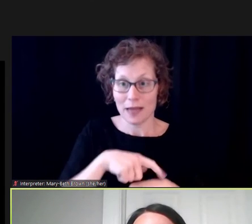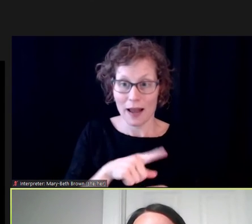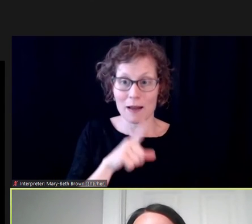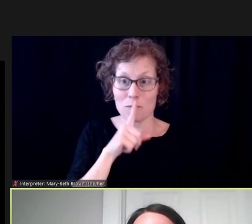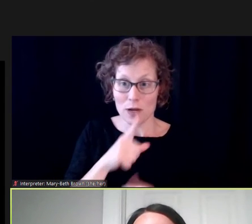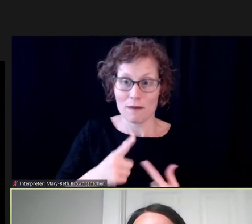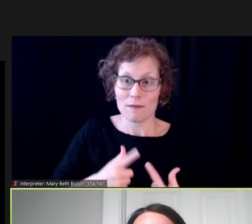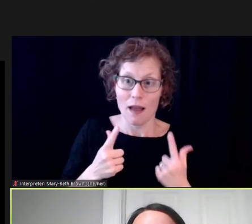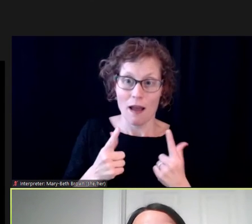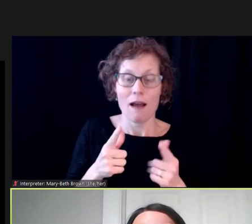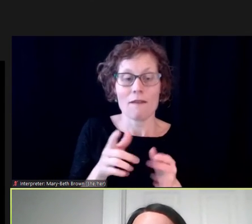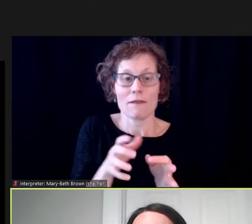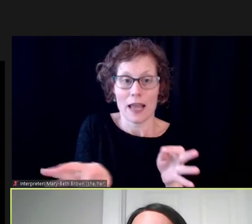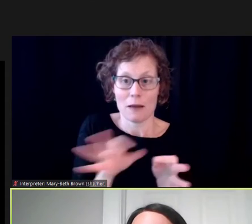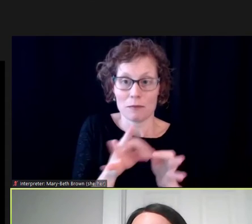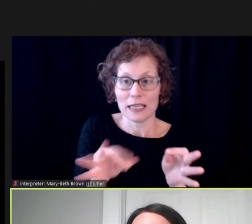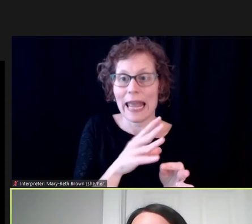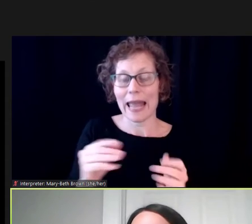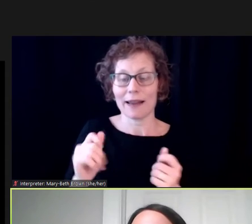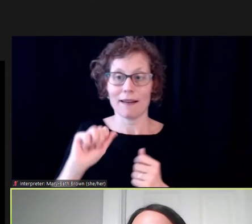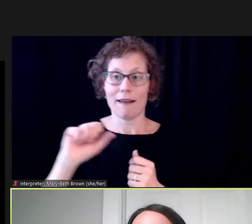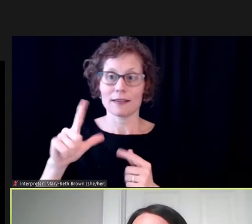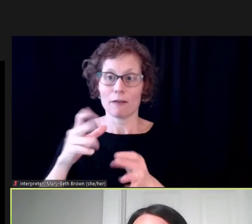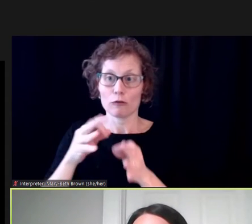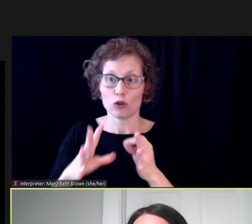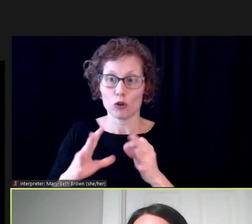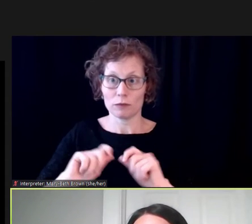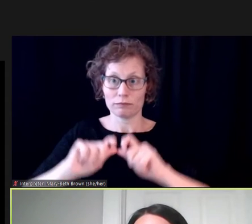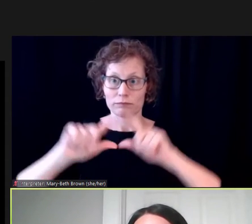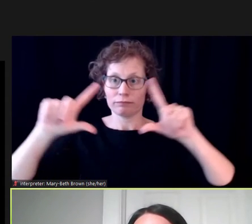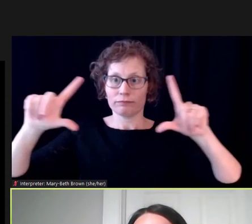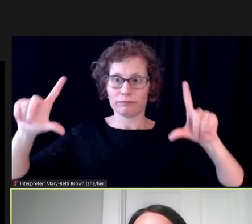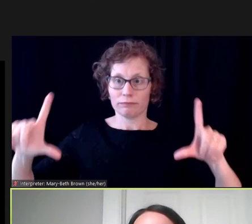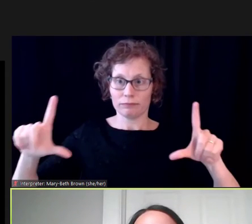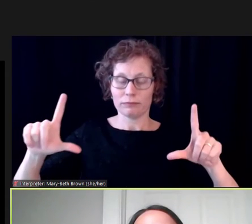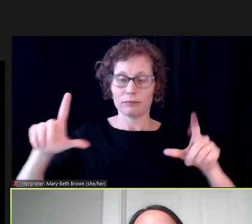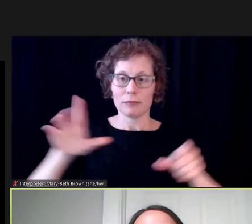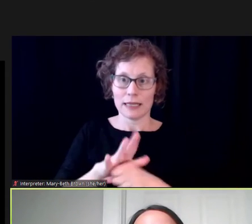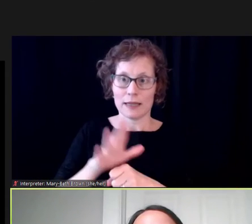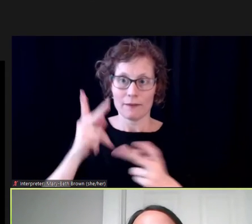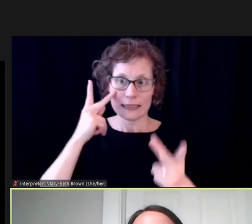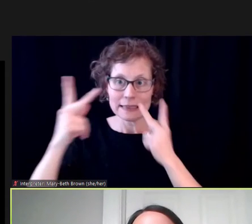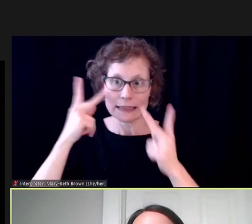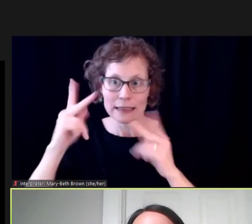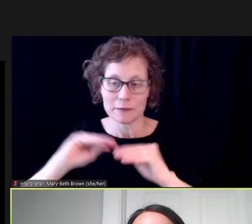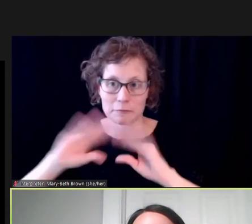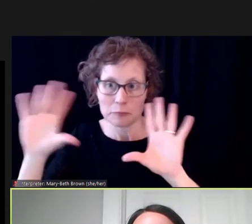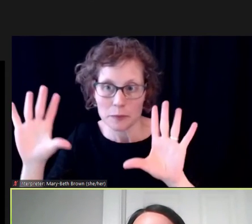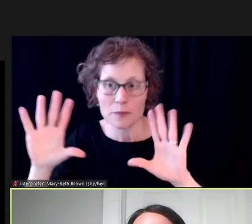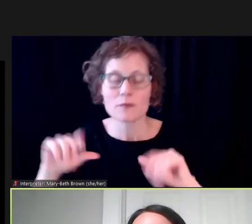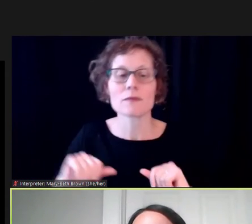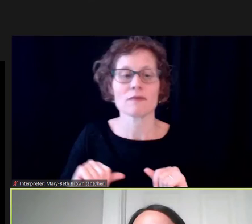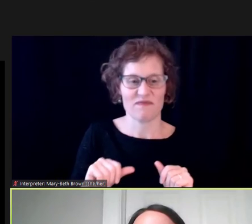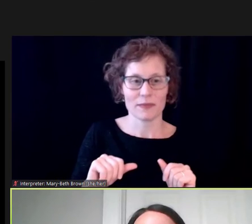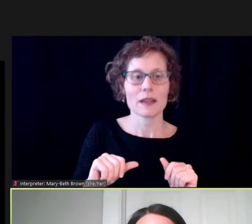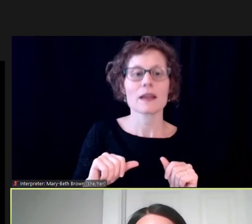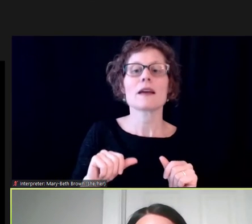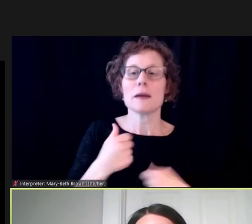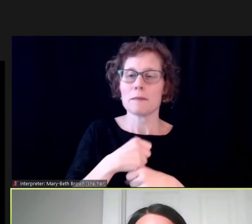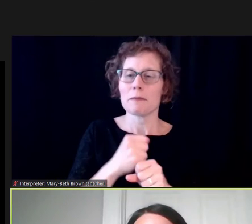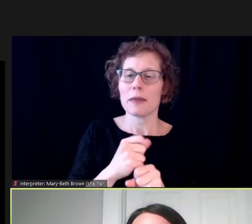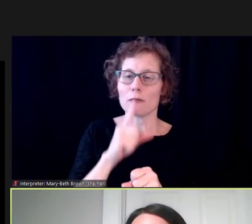be provided on screen and easily visible for all participants. This will lead to communication equity for